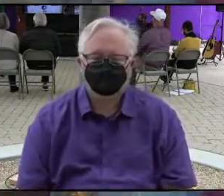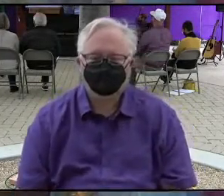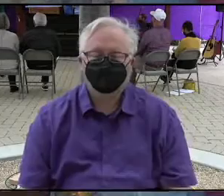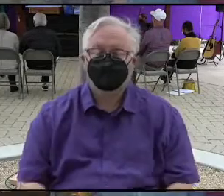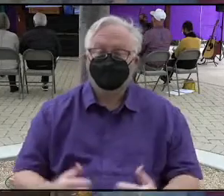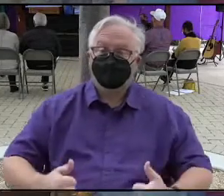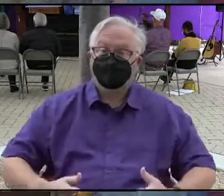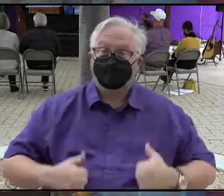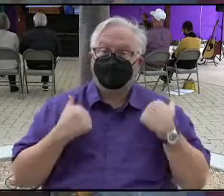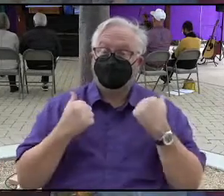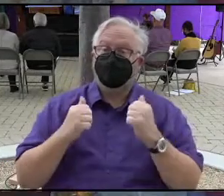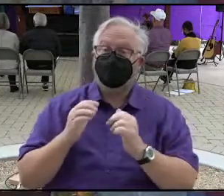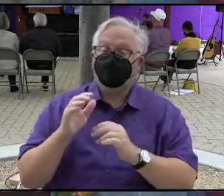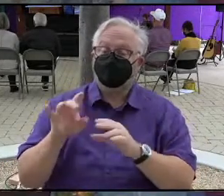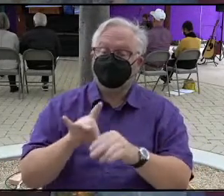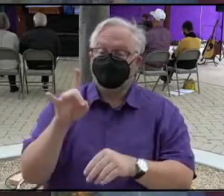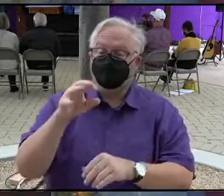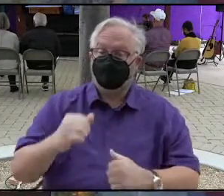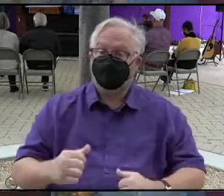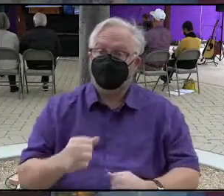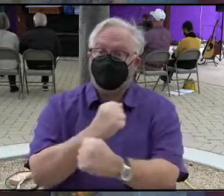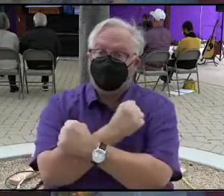Spirit of life and love,